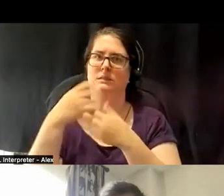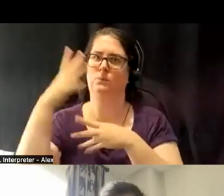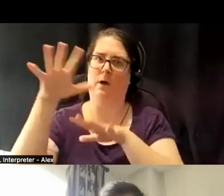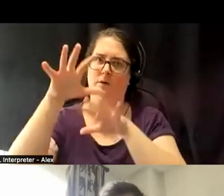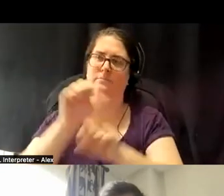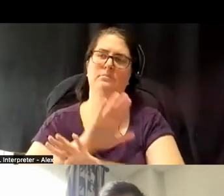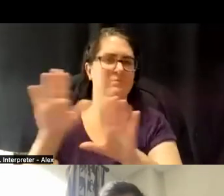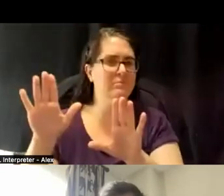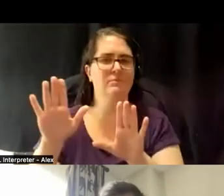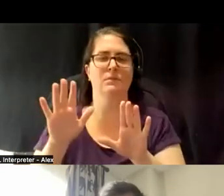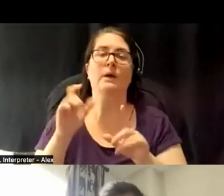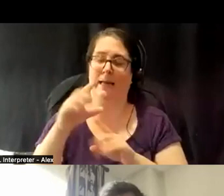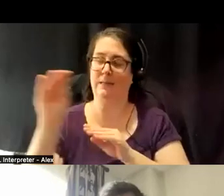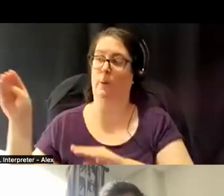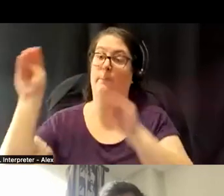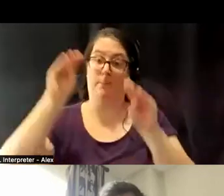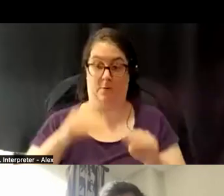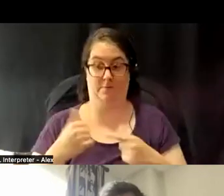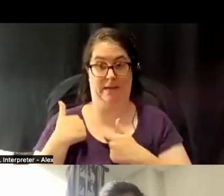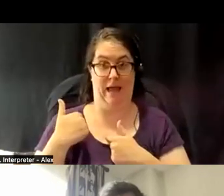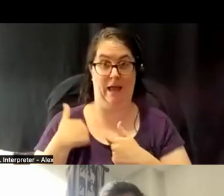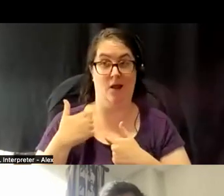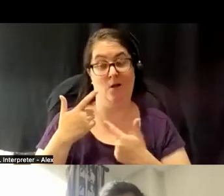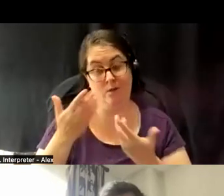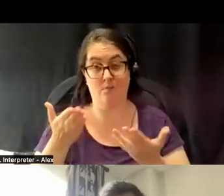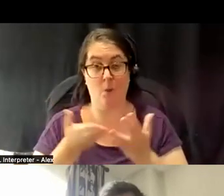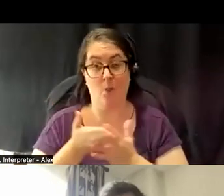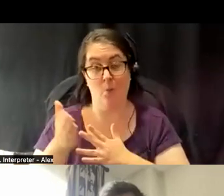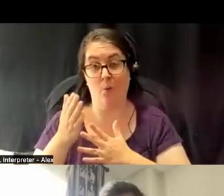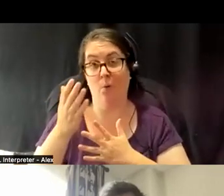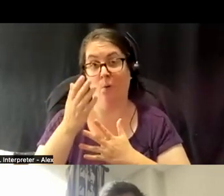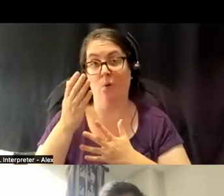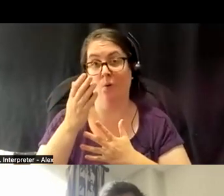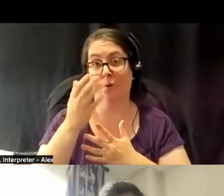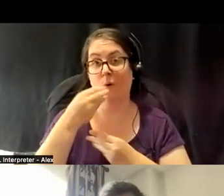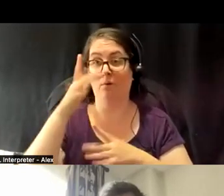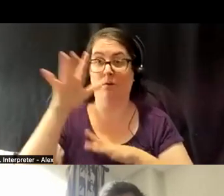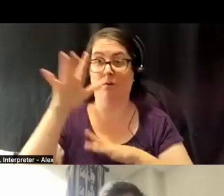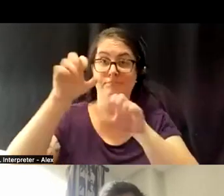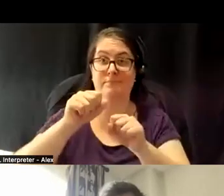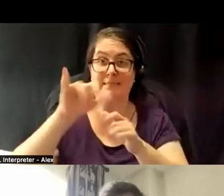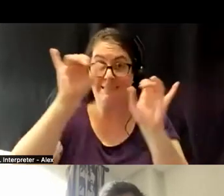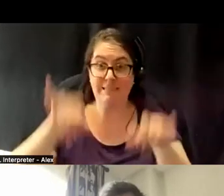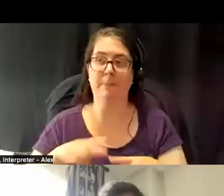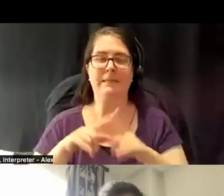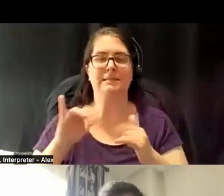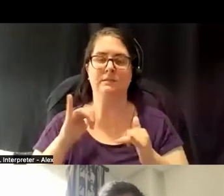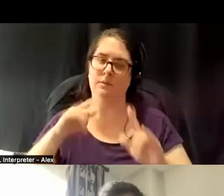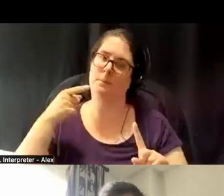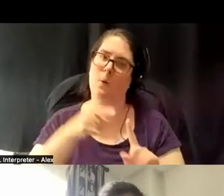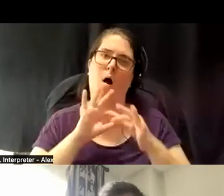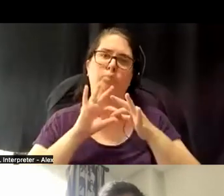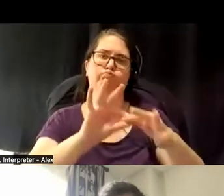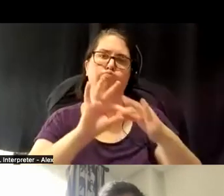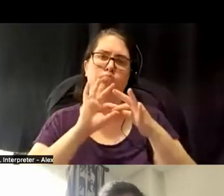that although we came to Canada through a very colonial immigration system, it is still our responsibility to build meaningful connections with